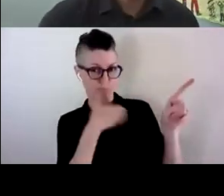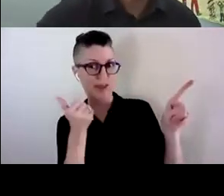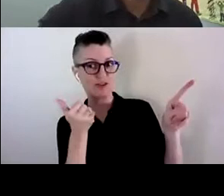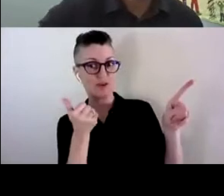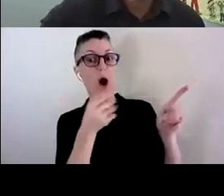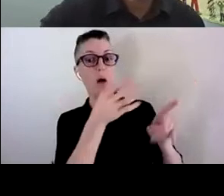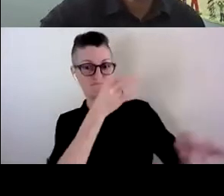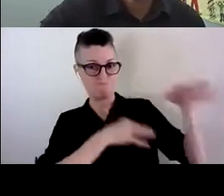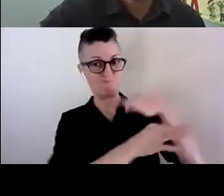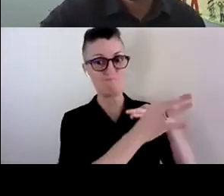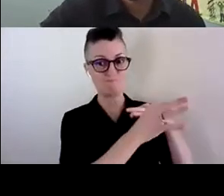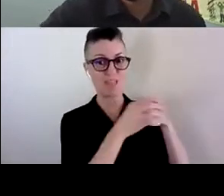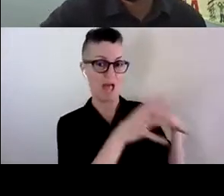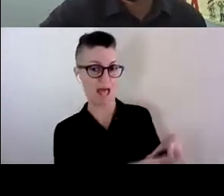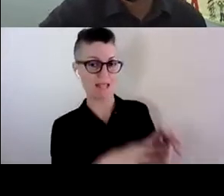supremacy.